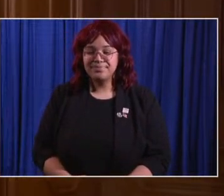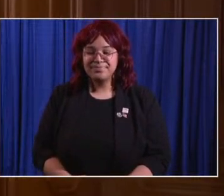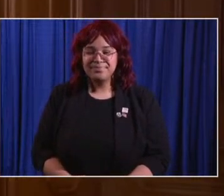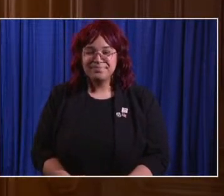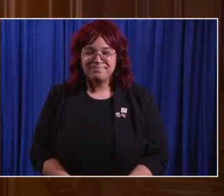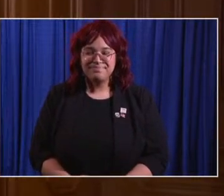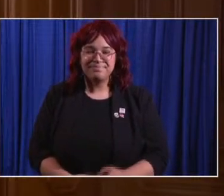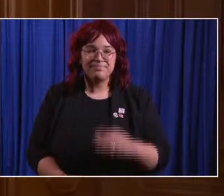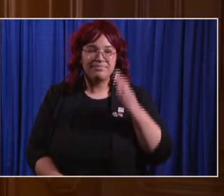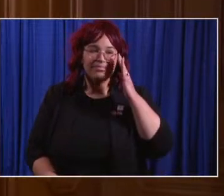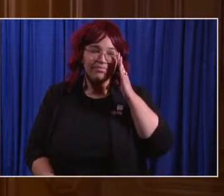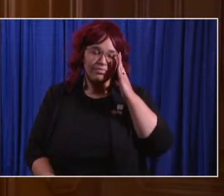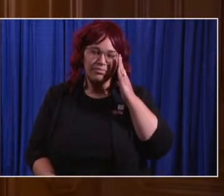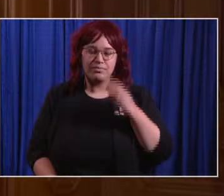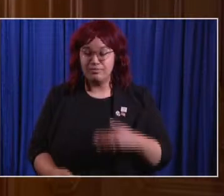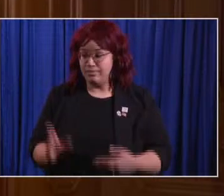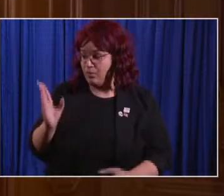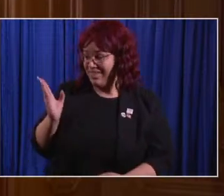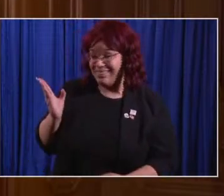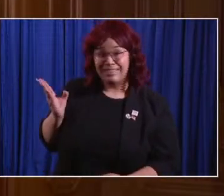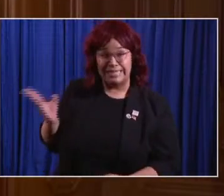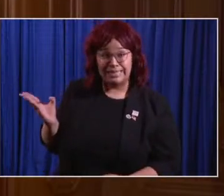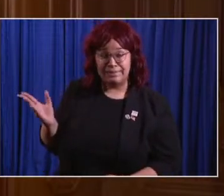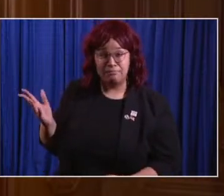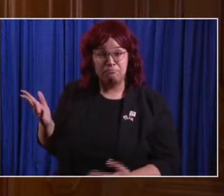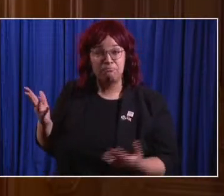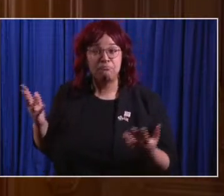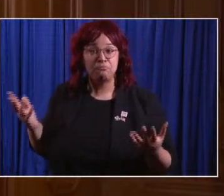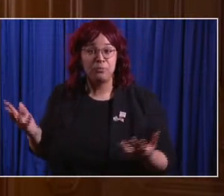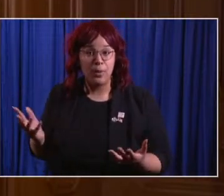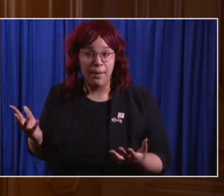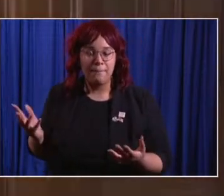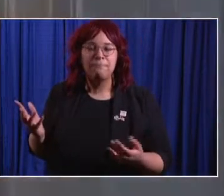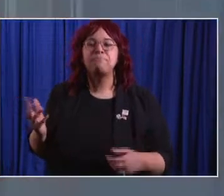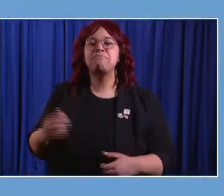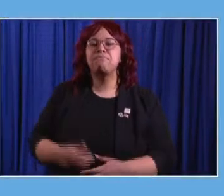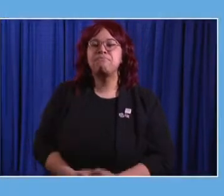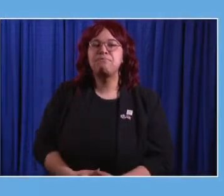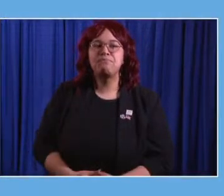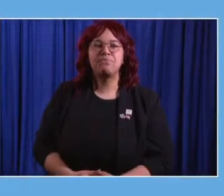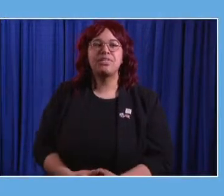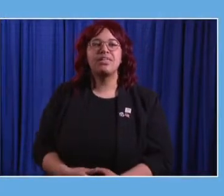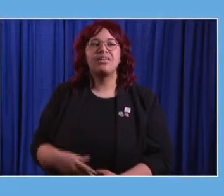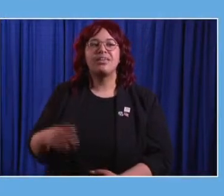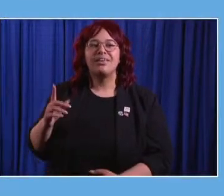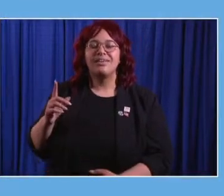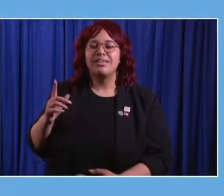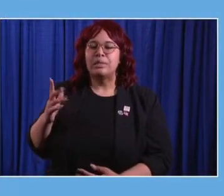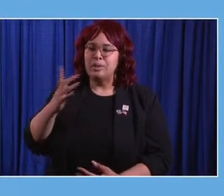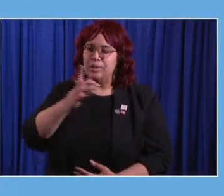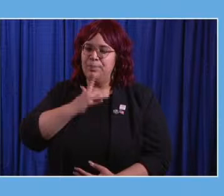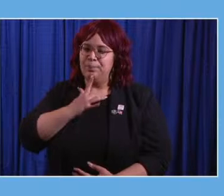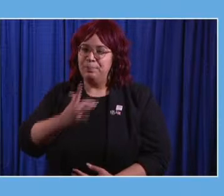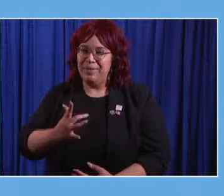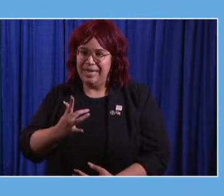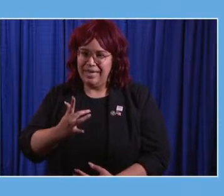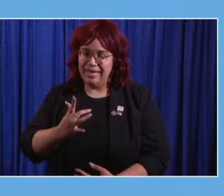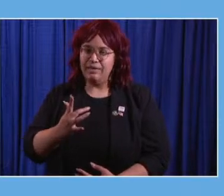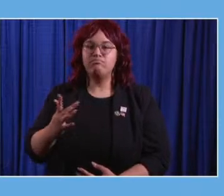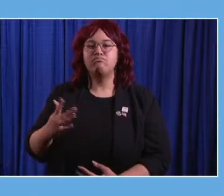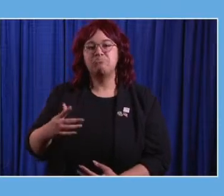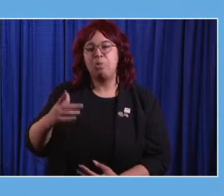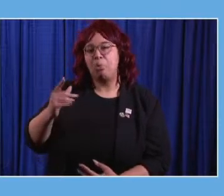This is the number that we have been reporting, and we usually report the midweek. We thought we'd give you